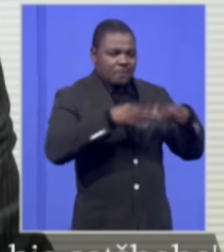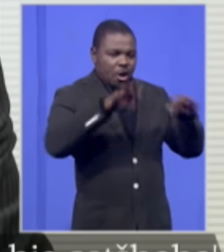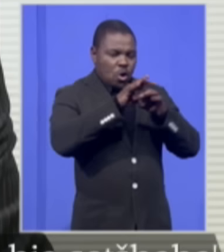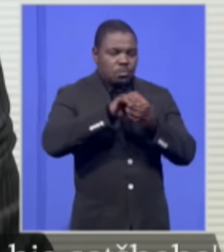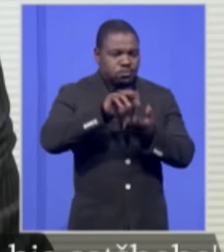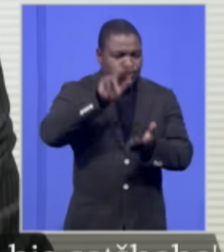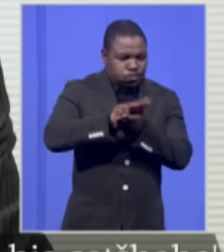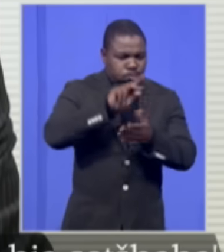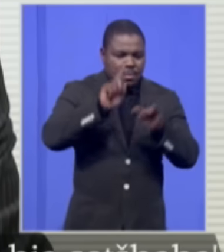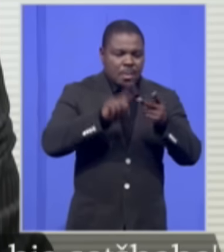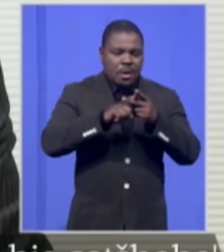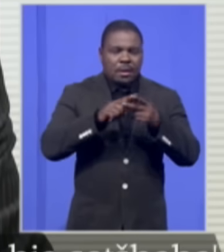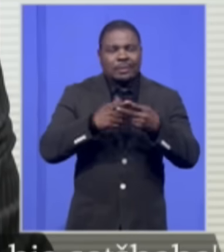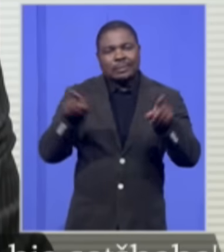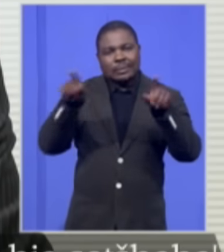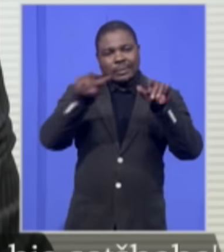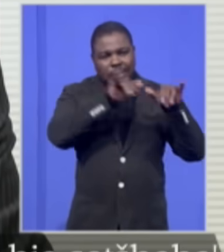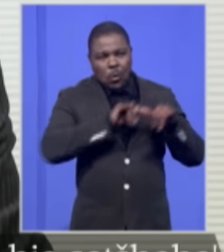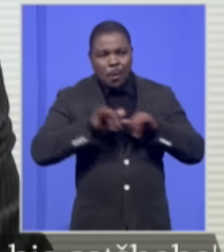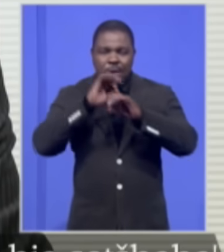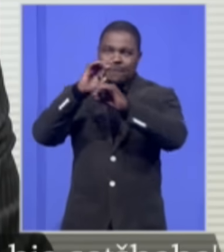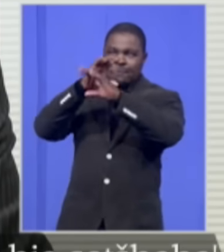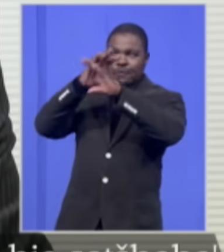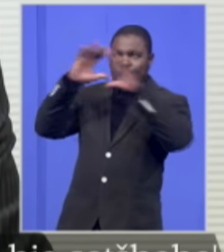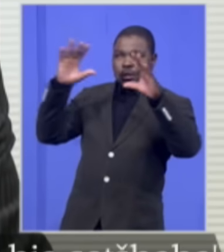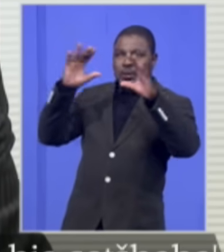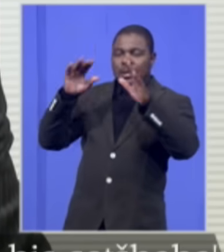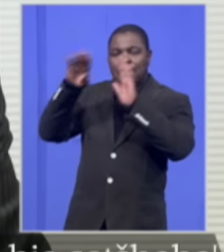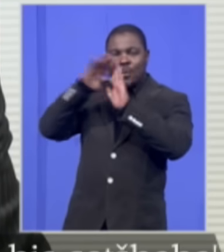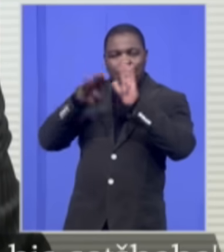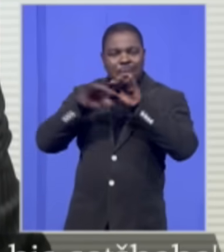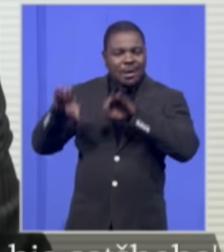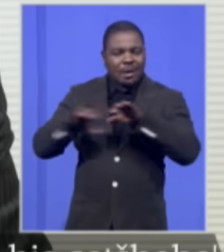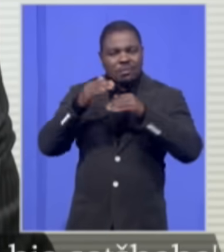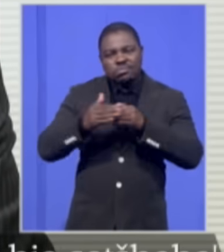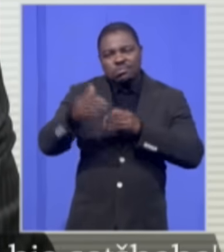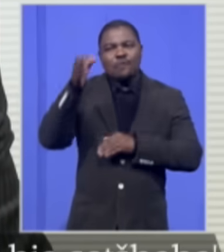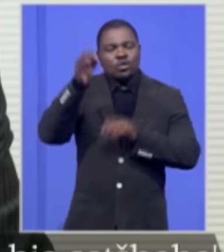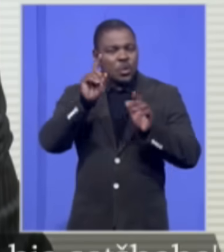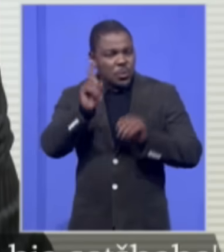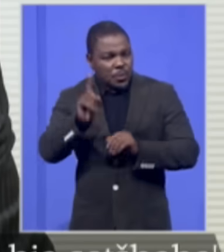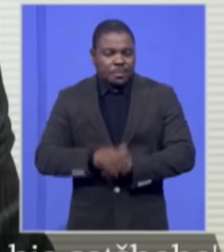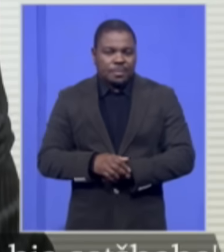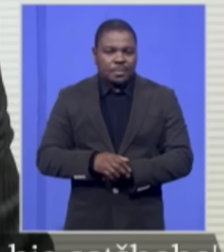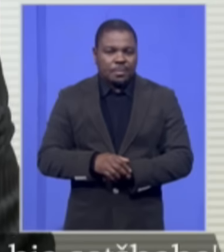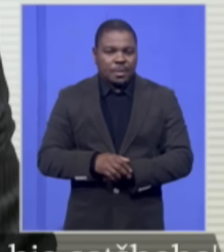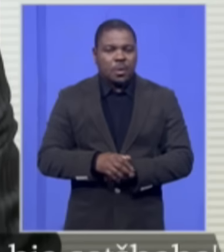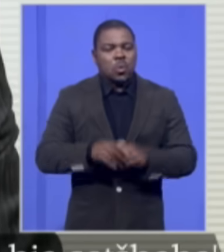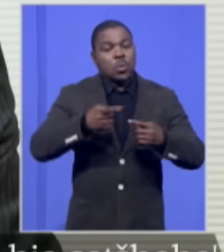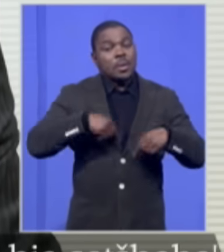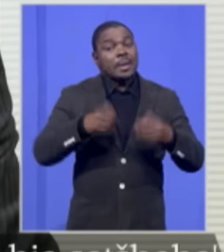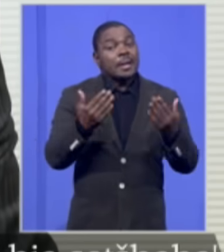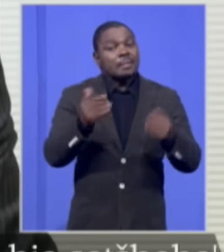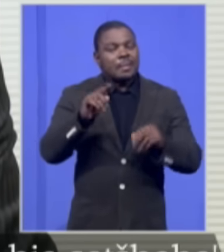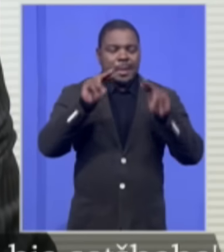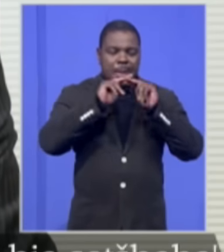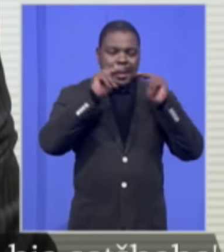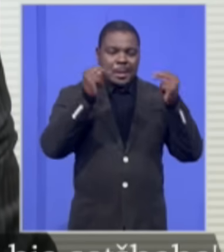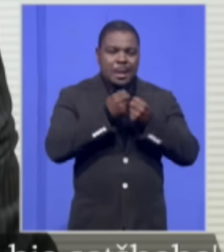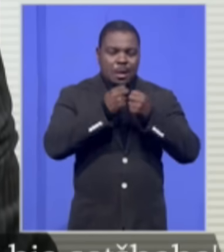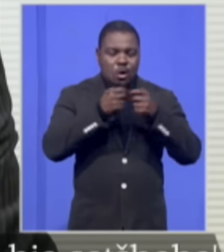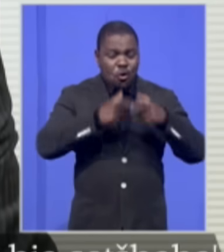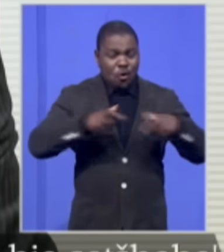a common vision and program of action for our country into the future. We expect that the National Convention